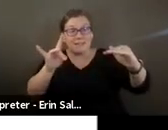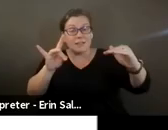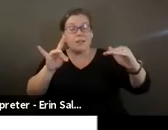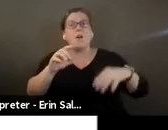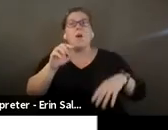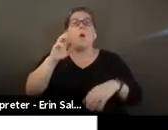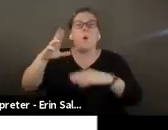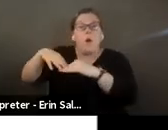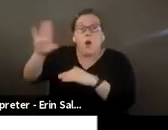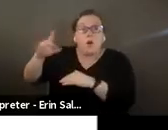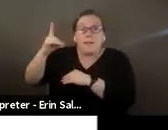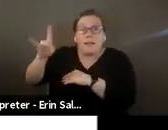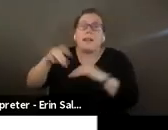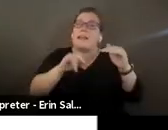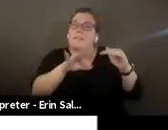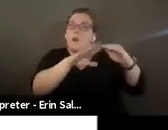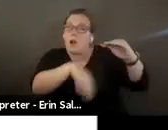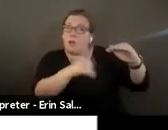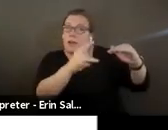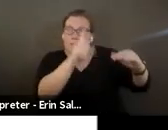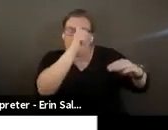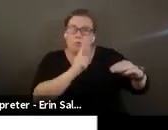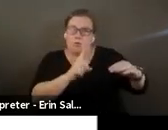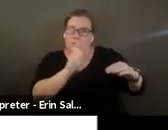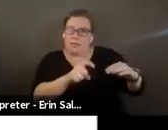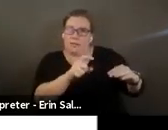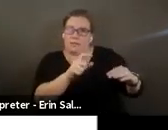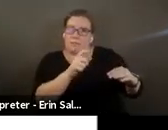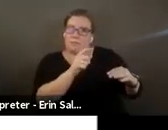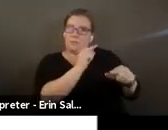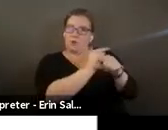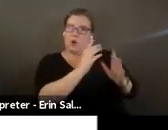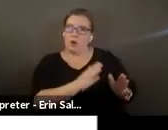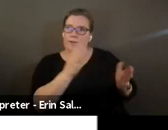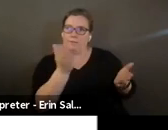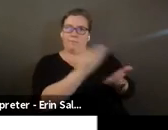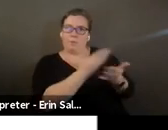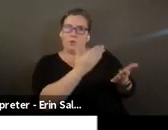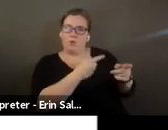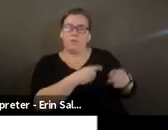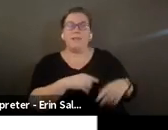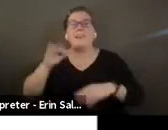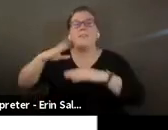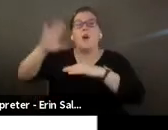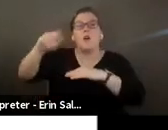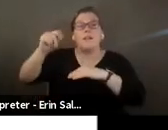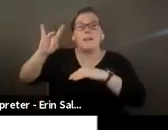legal guardian, even if they're over 18, we will ask for that proof to be